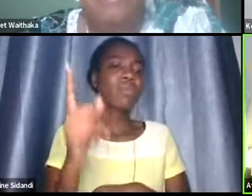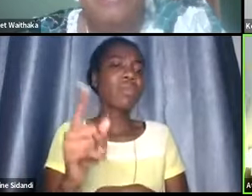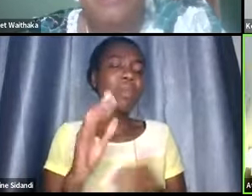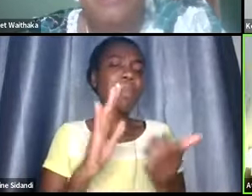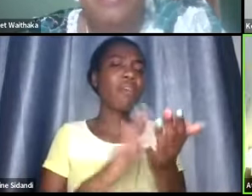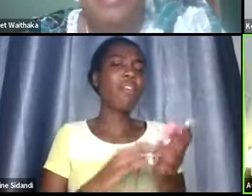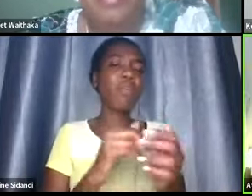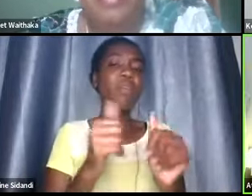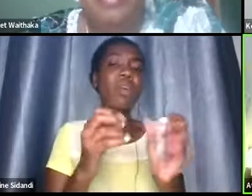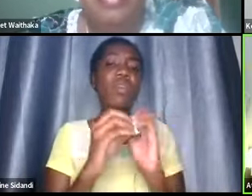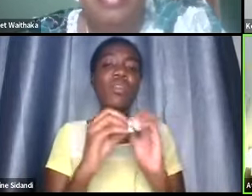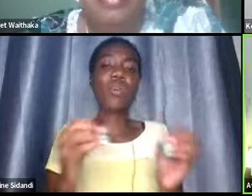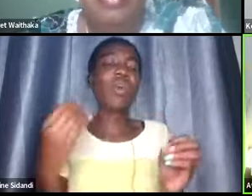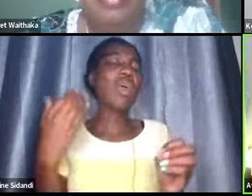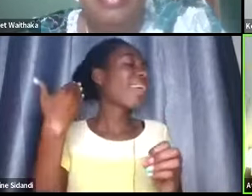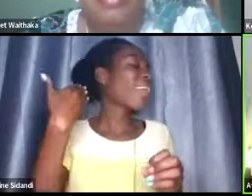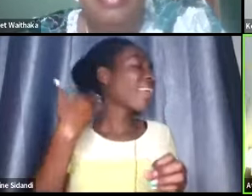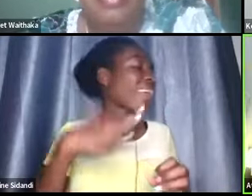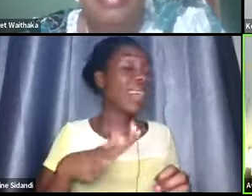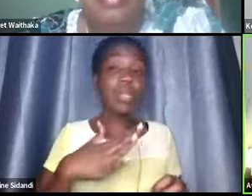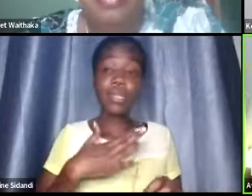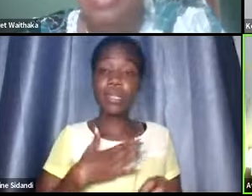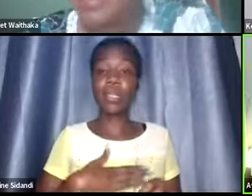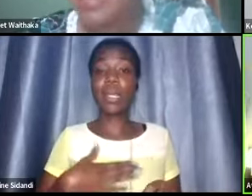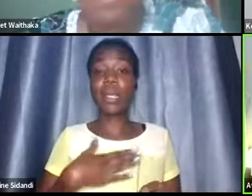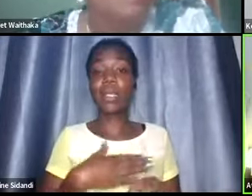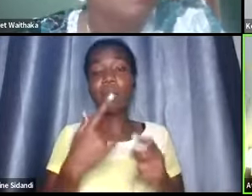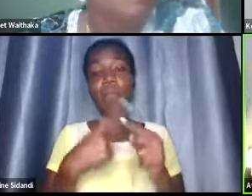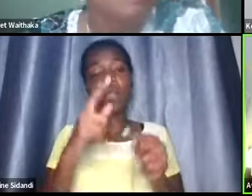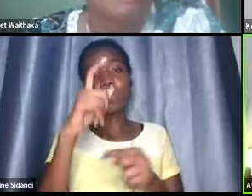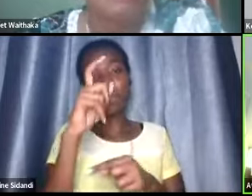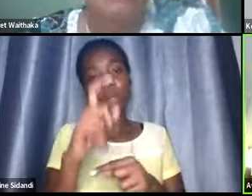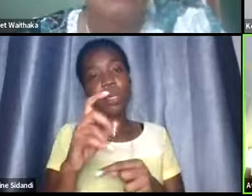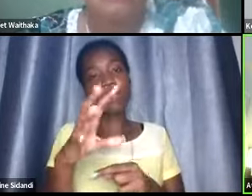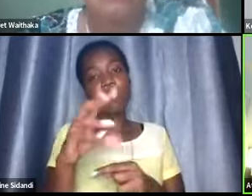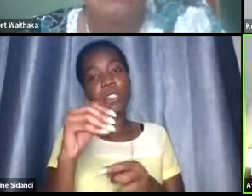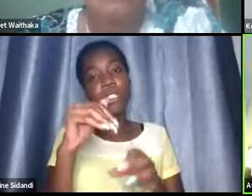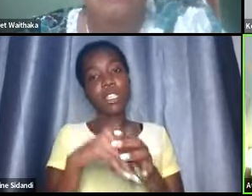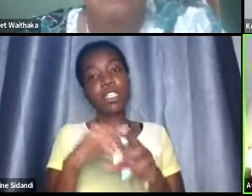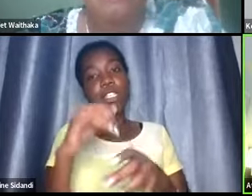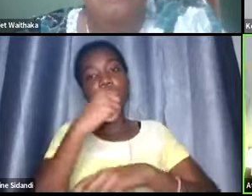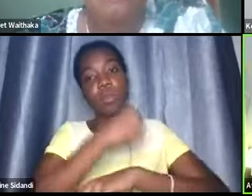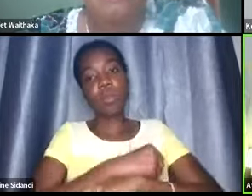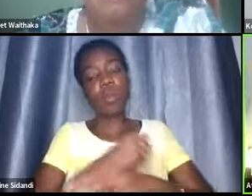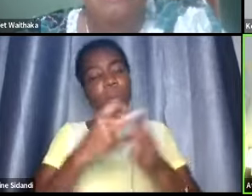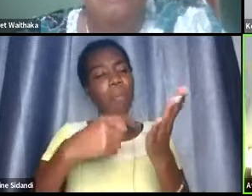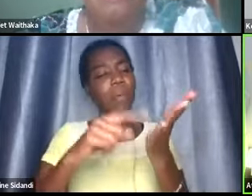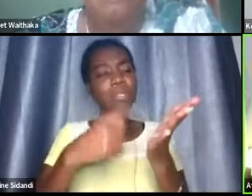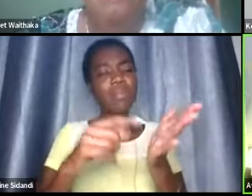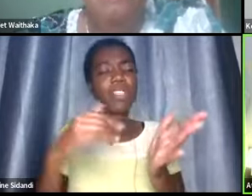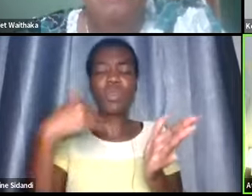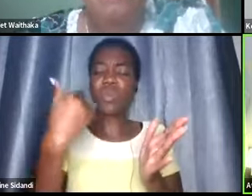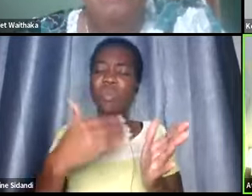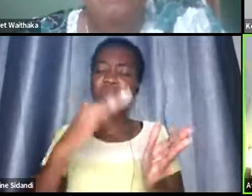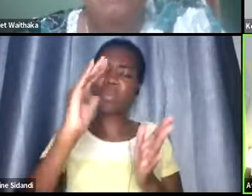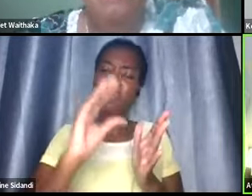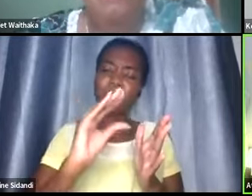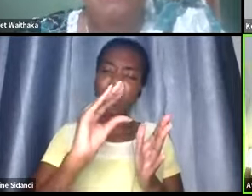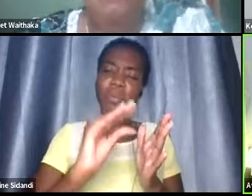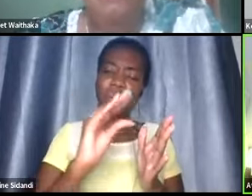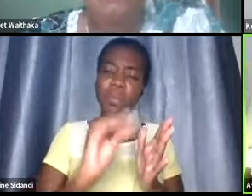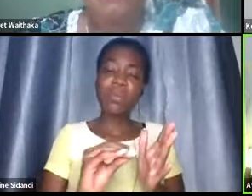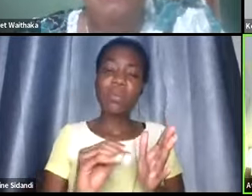hates science, though he must take it in school. His marks keep dropping every term. He seems not interested